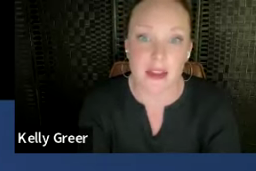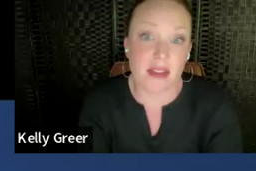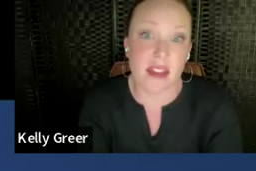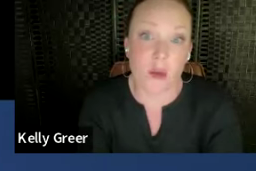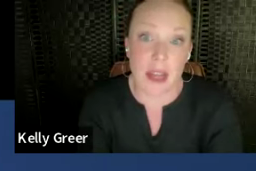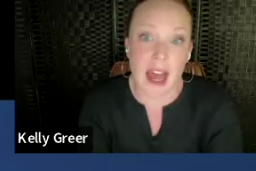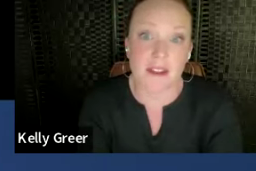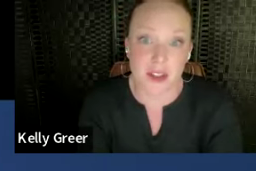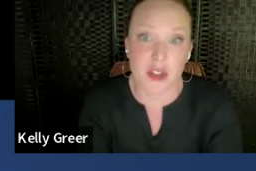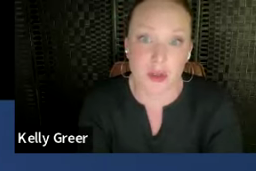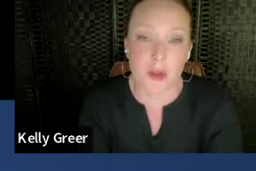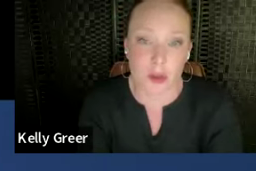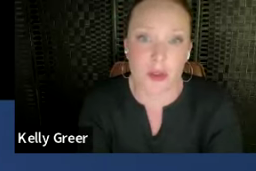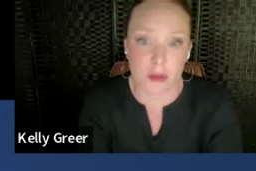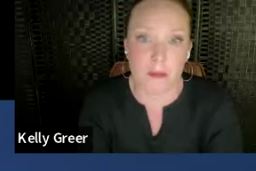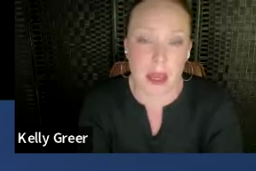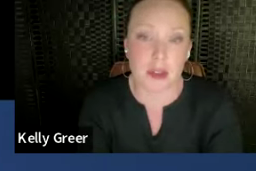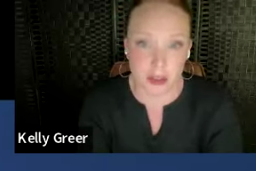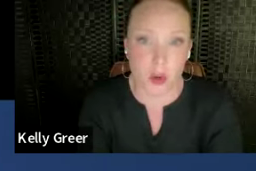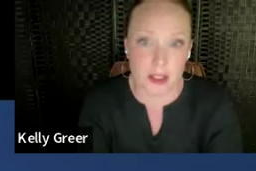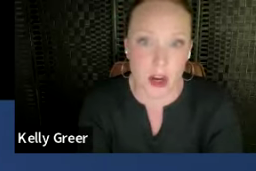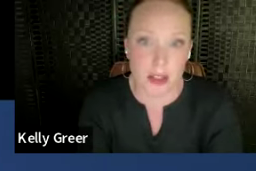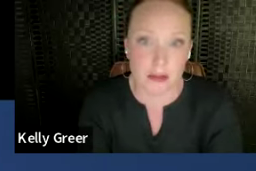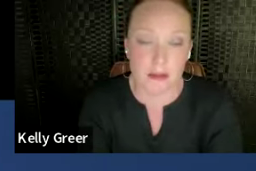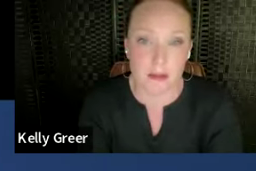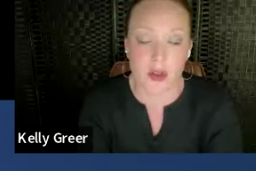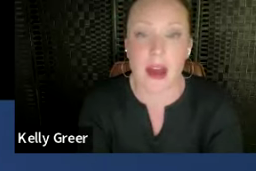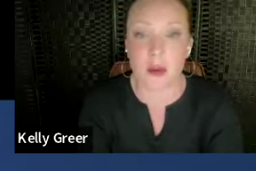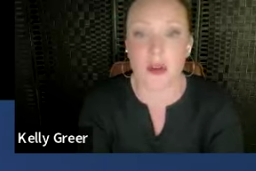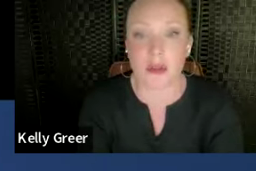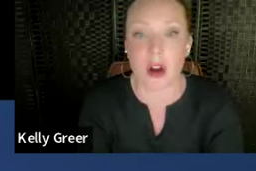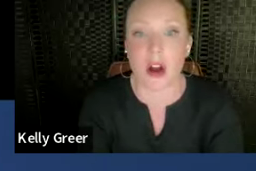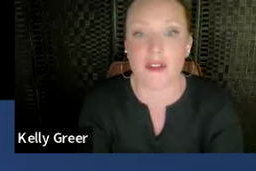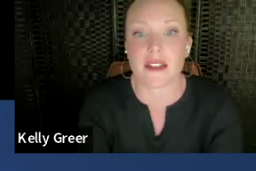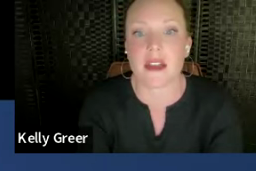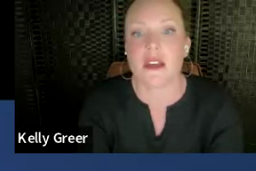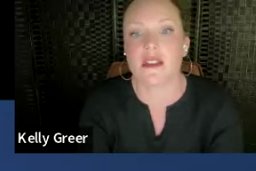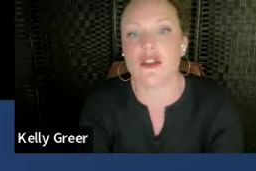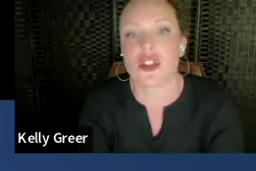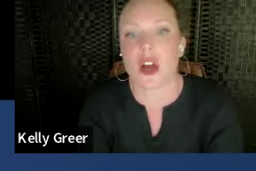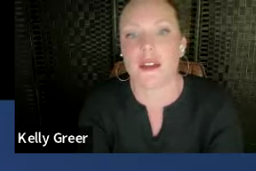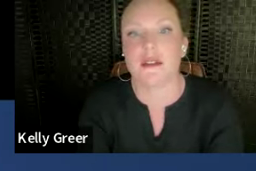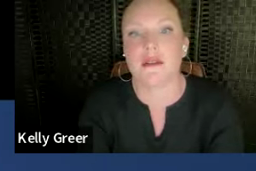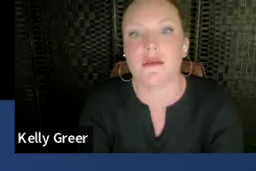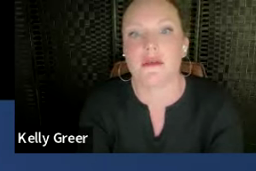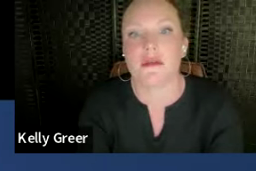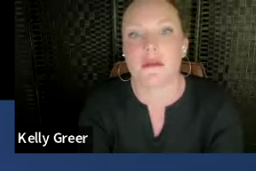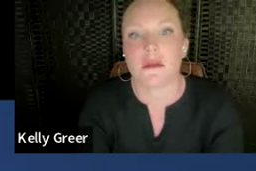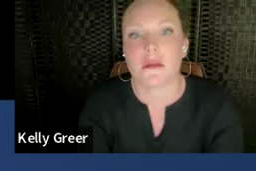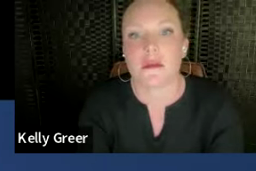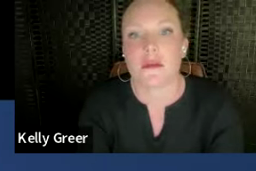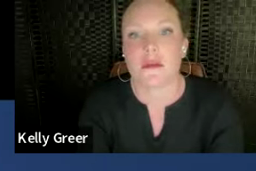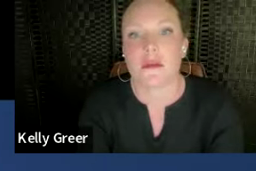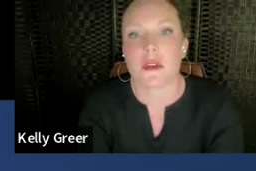CART. And then they would have to be able to request CART. So that would go through our office. This is Sean.